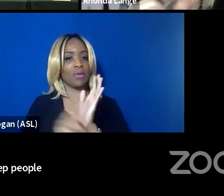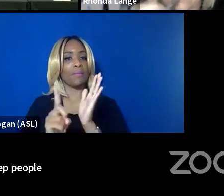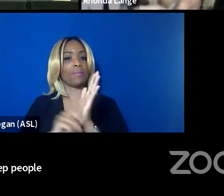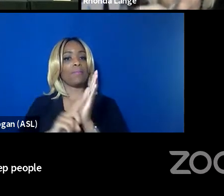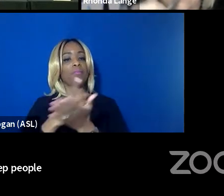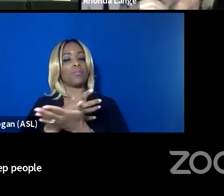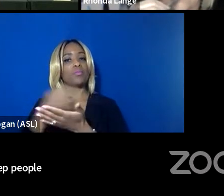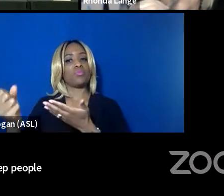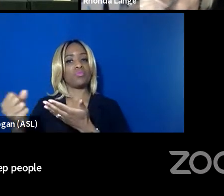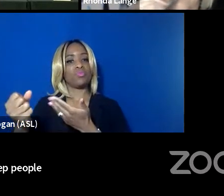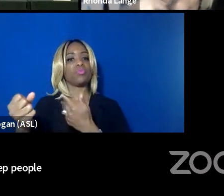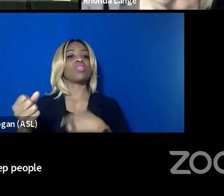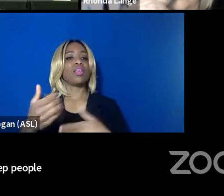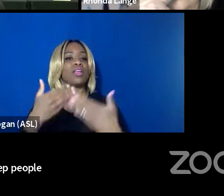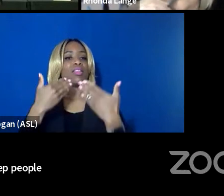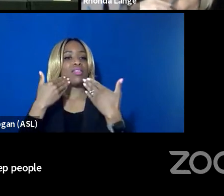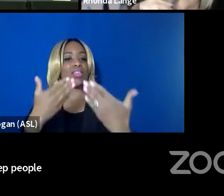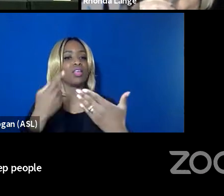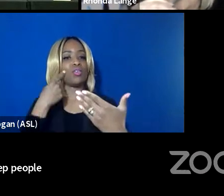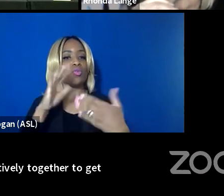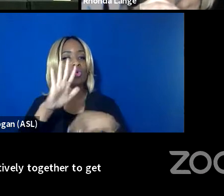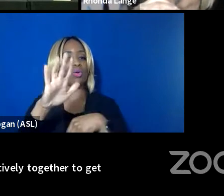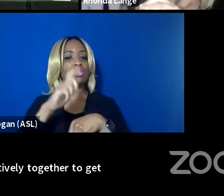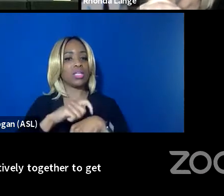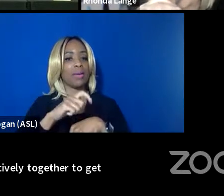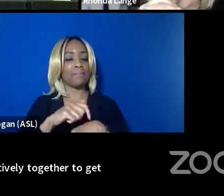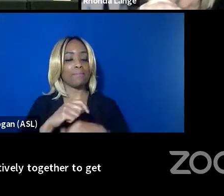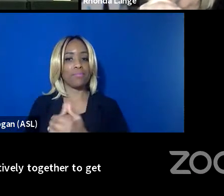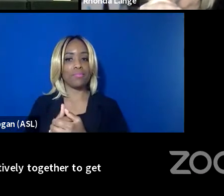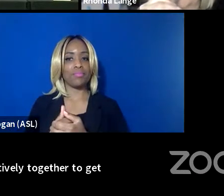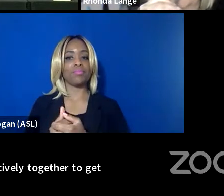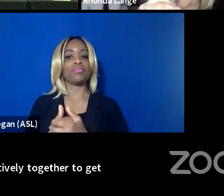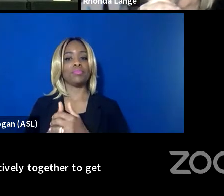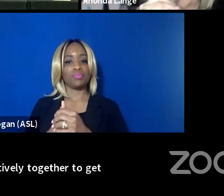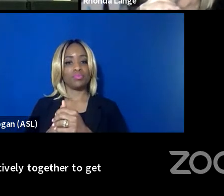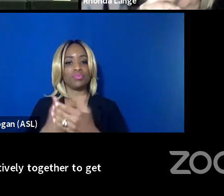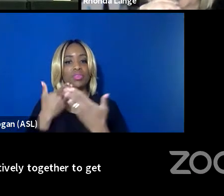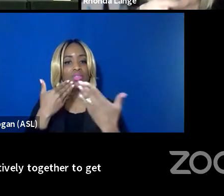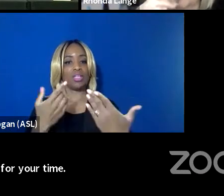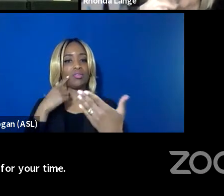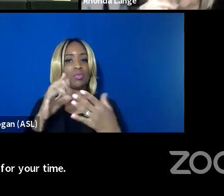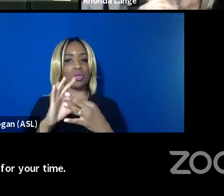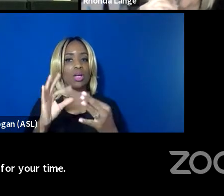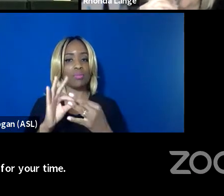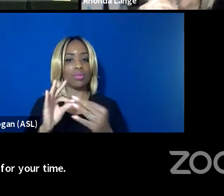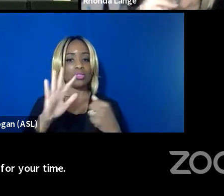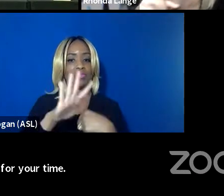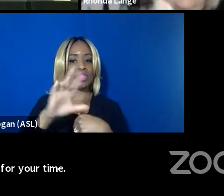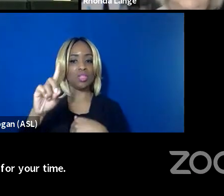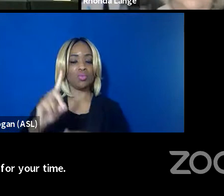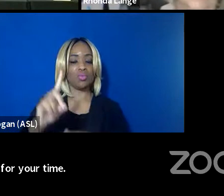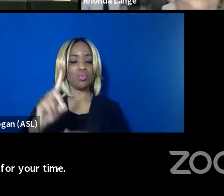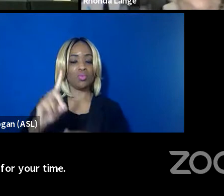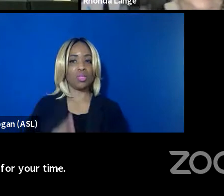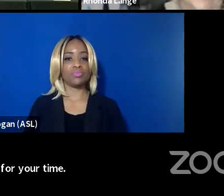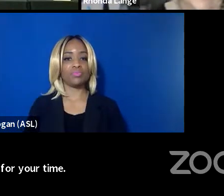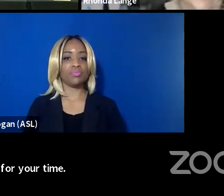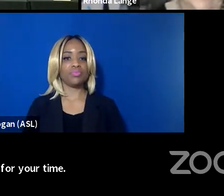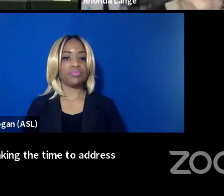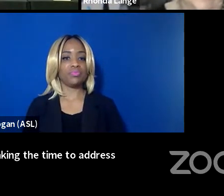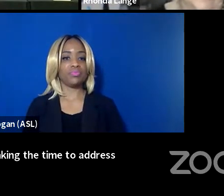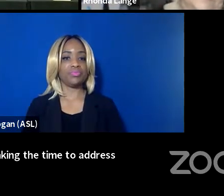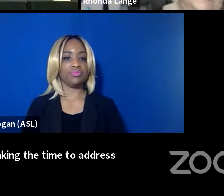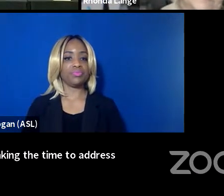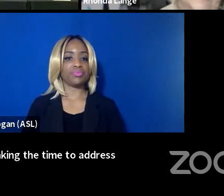to get representation. I thank you for your time. Thank you for taking the time to address the commission. 51.